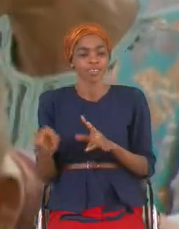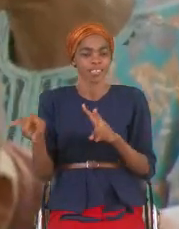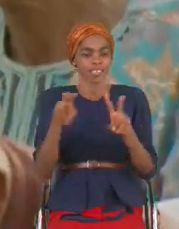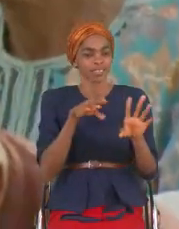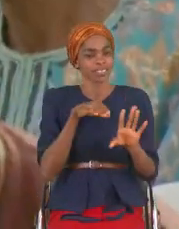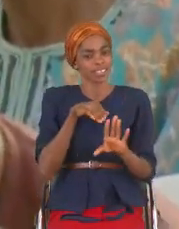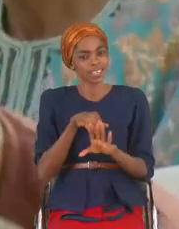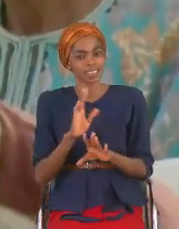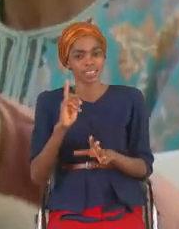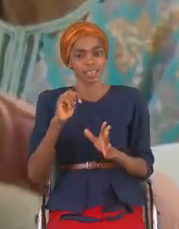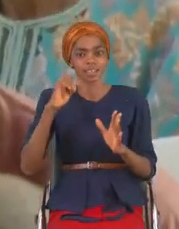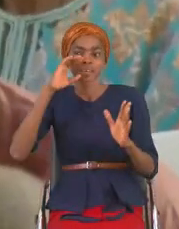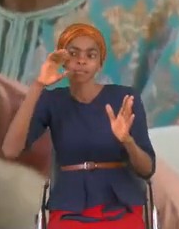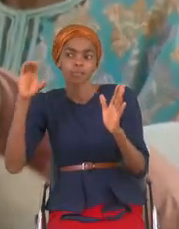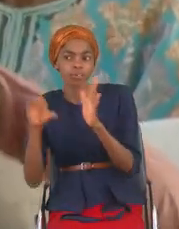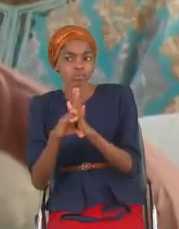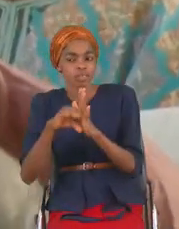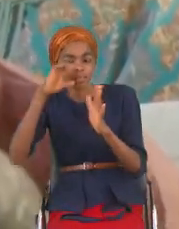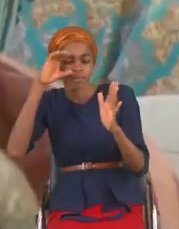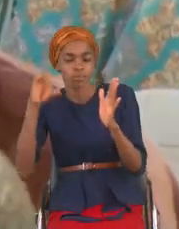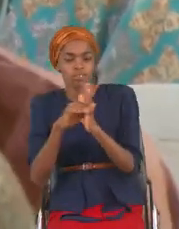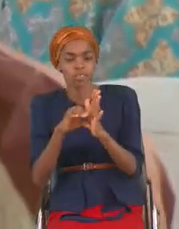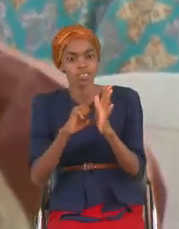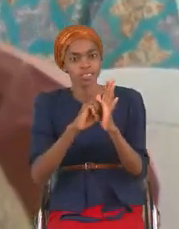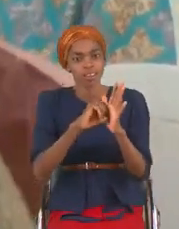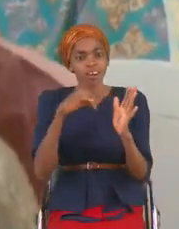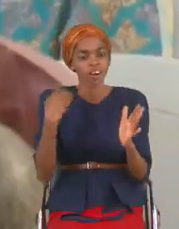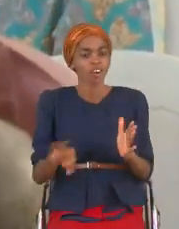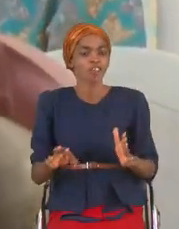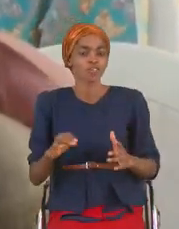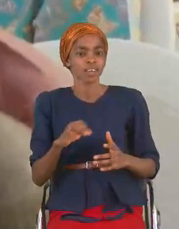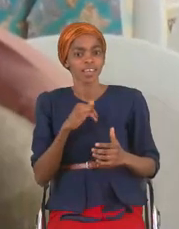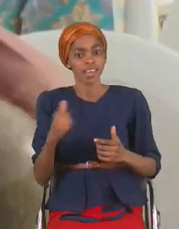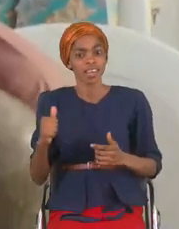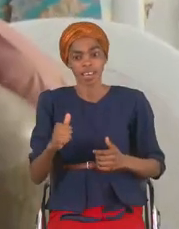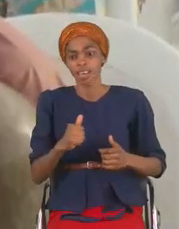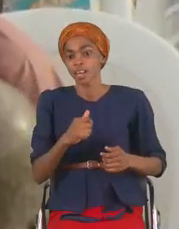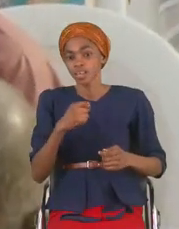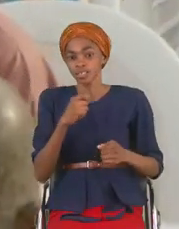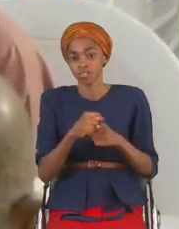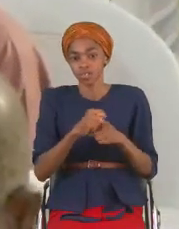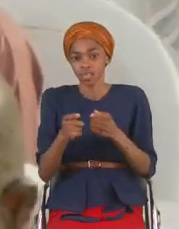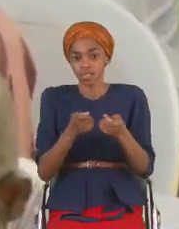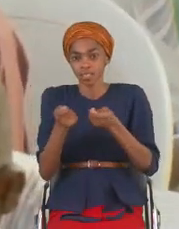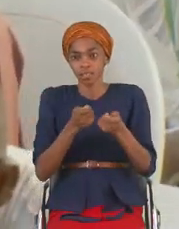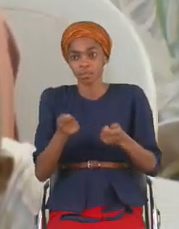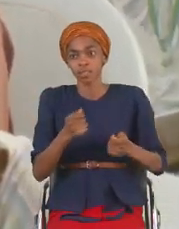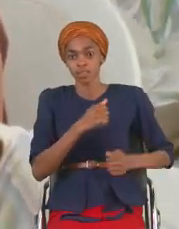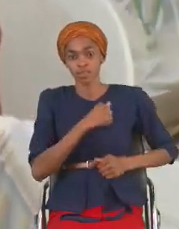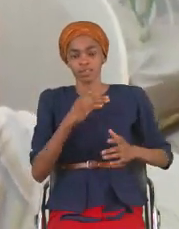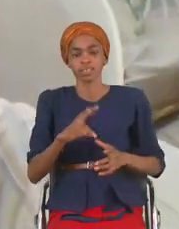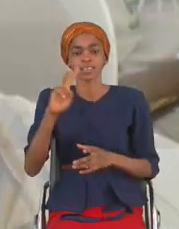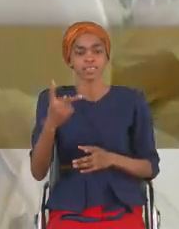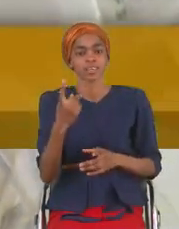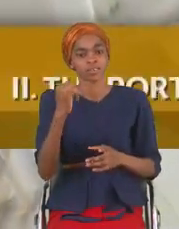the portrait of a disciplined soldier. Look at 2 Timothy chapter 2. I'm reading